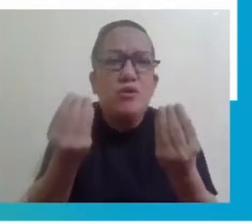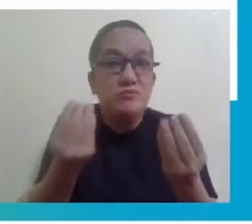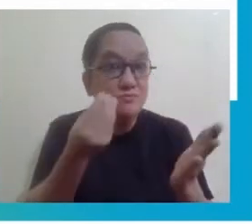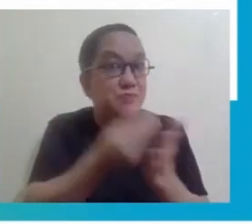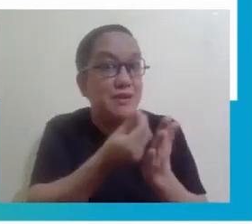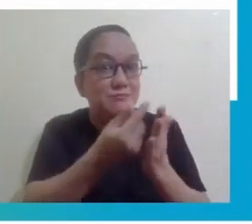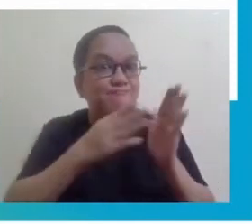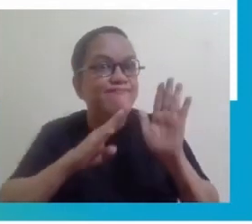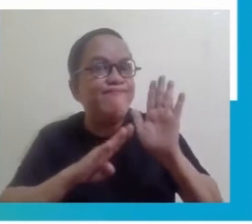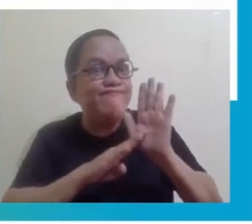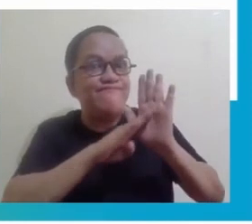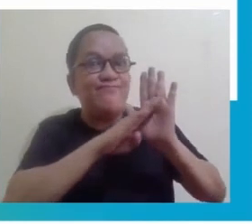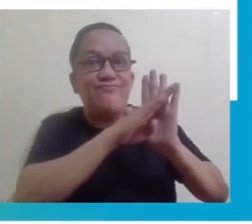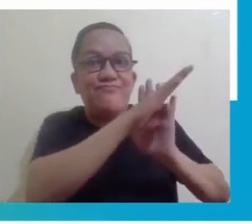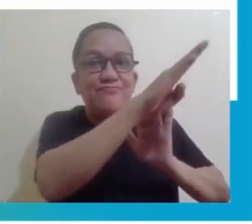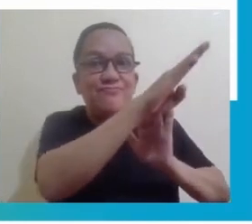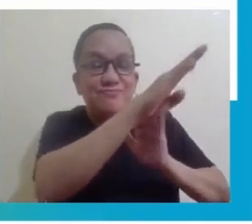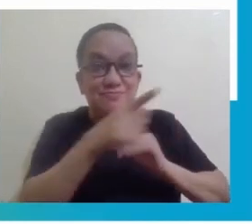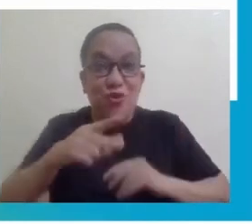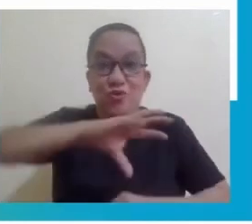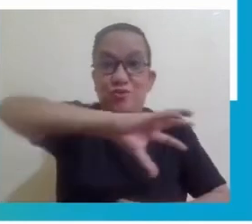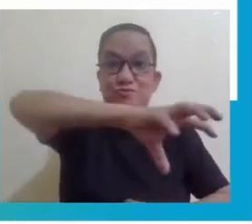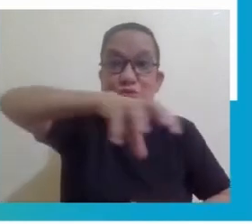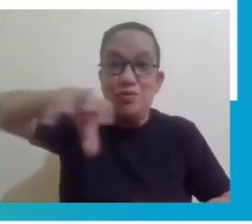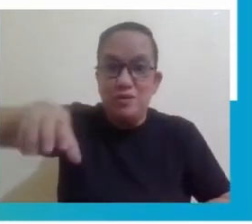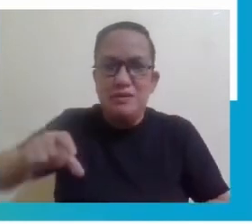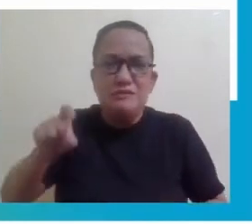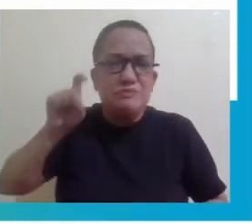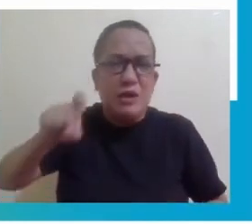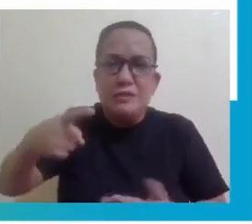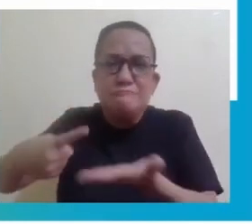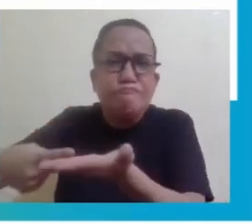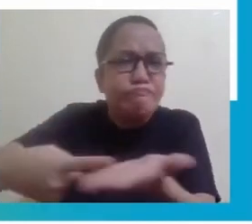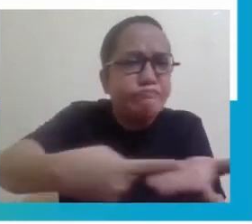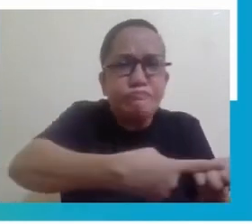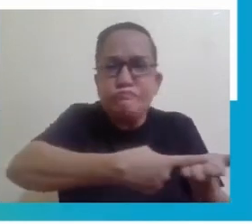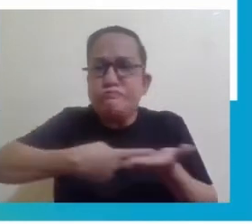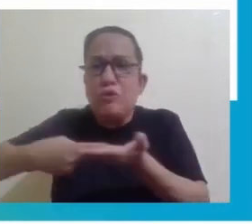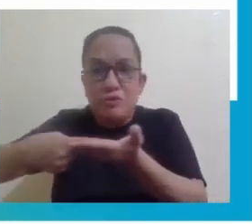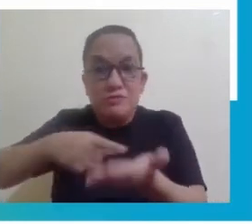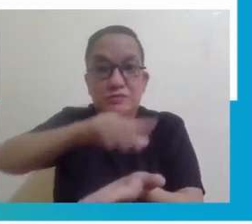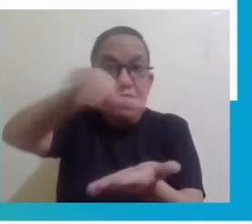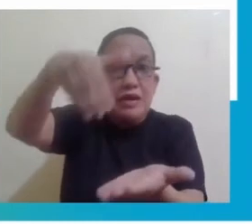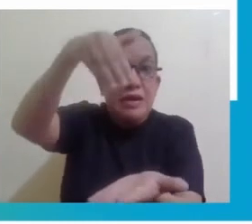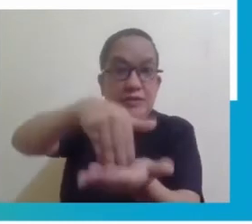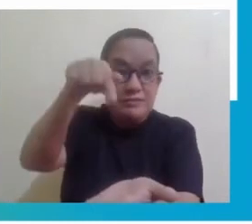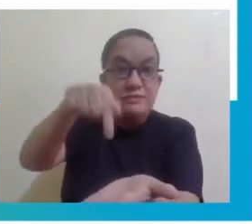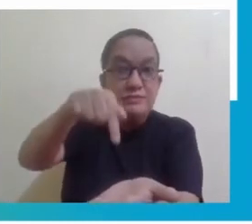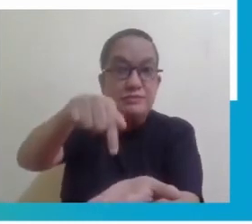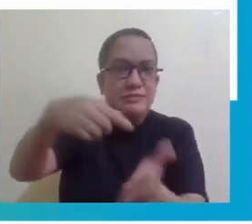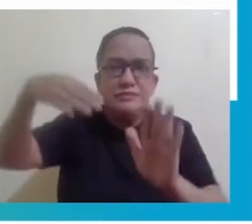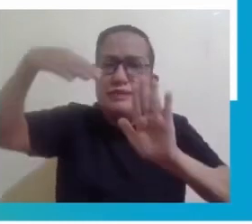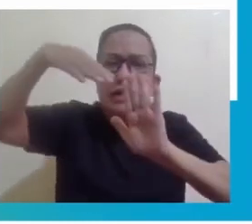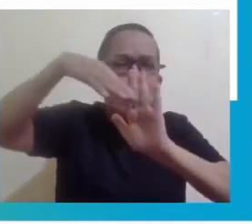members must tackle natural capital degradation and decline, including biodiversity loss.